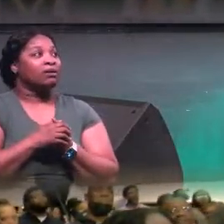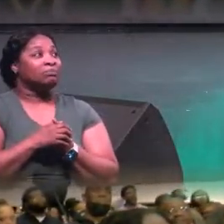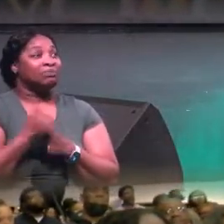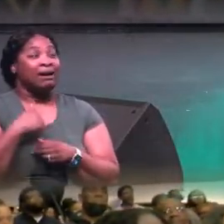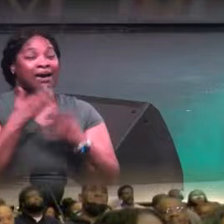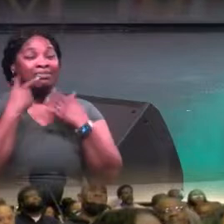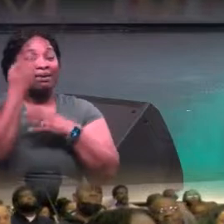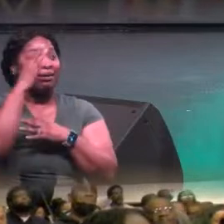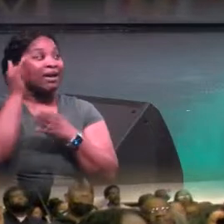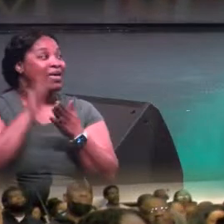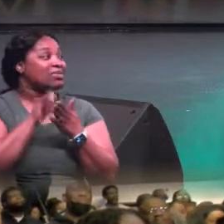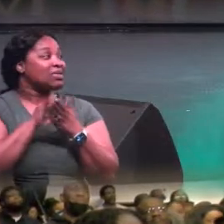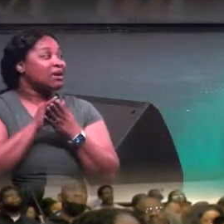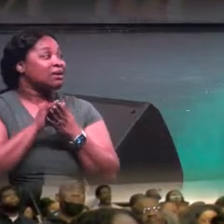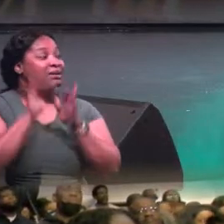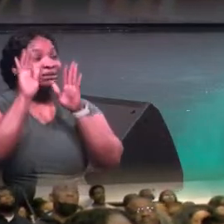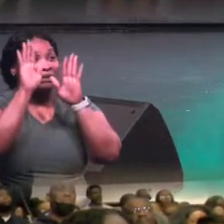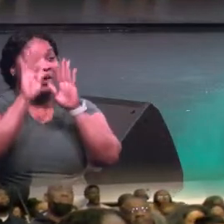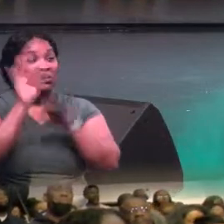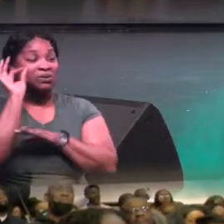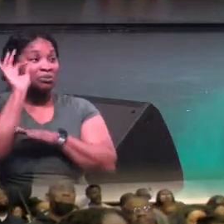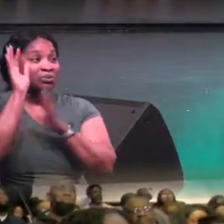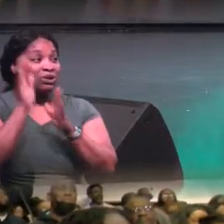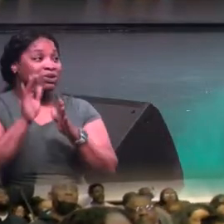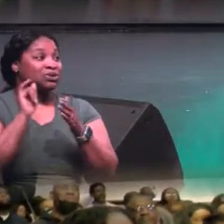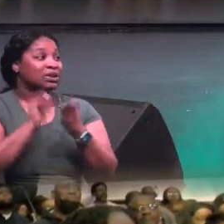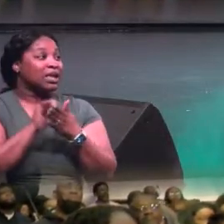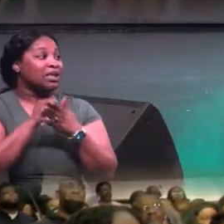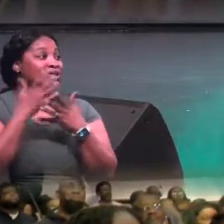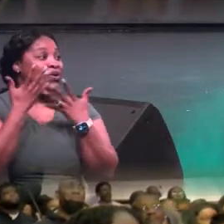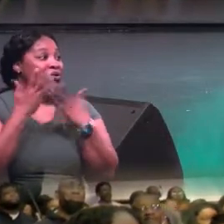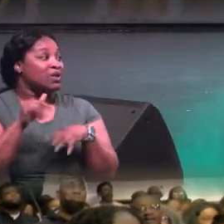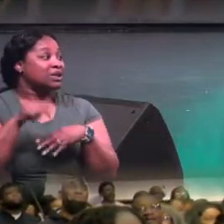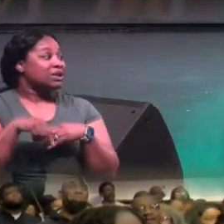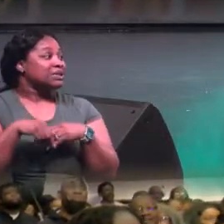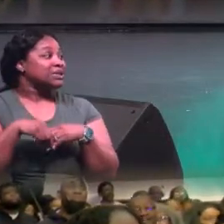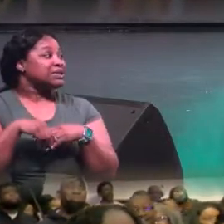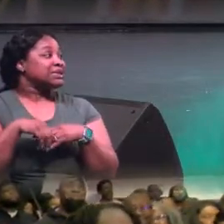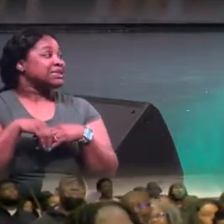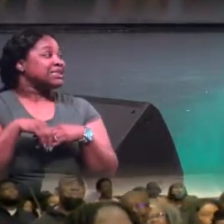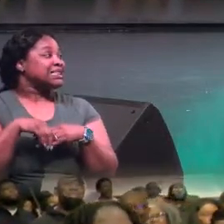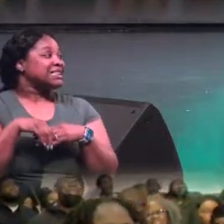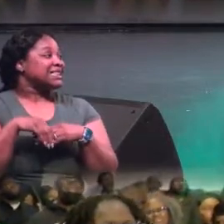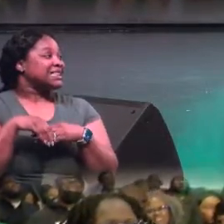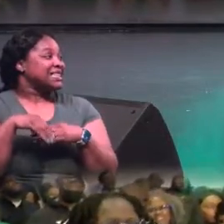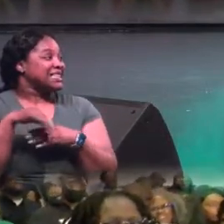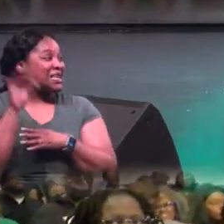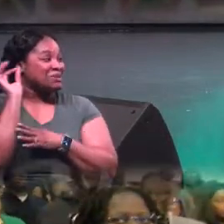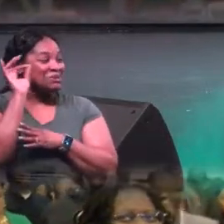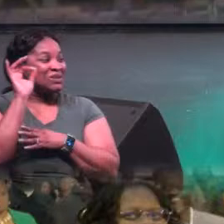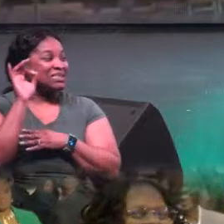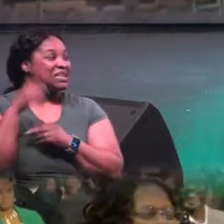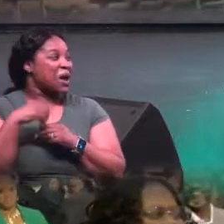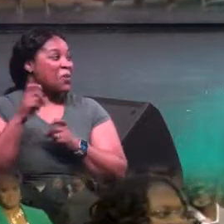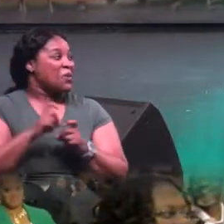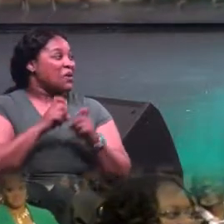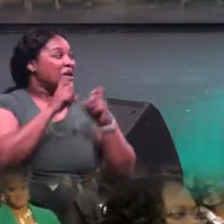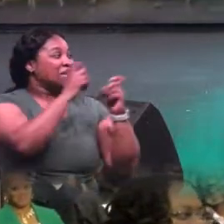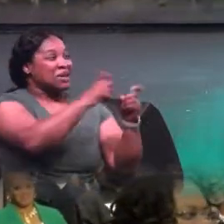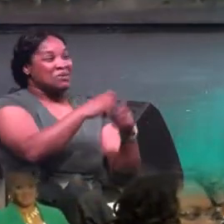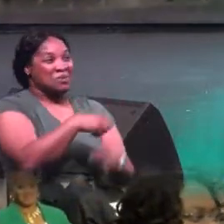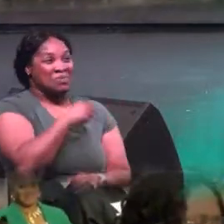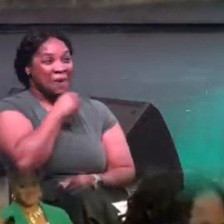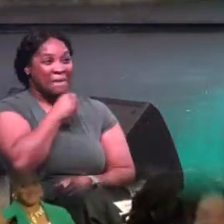he's such a great preacher that he's going to finish this sermon for me. Amen. Just going to throw him the mic. He